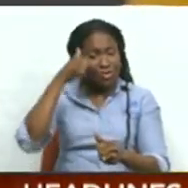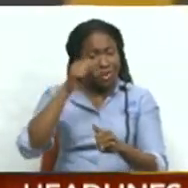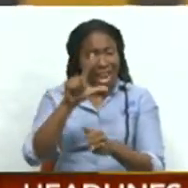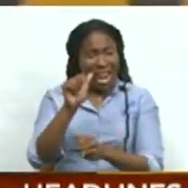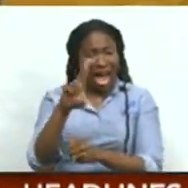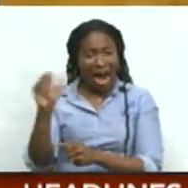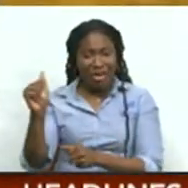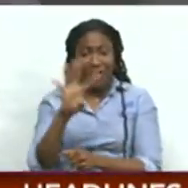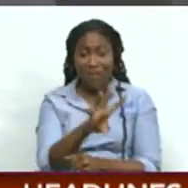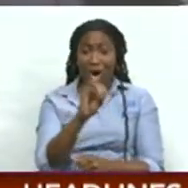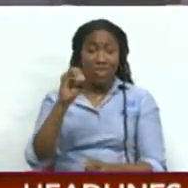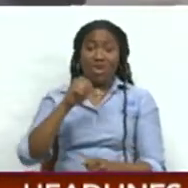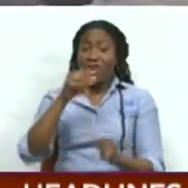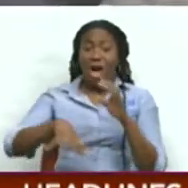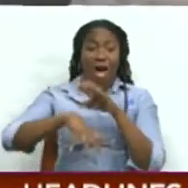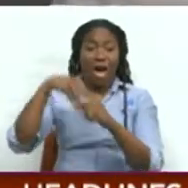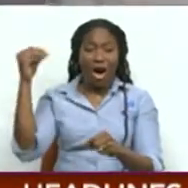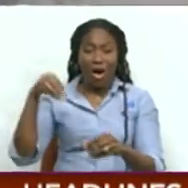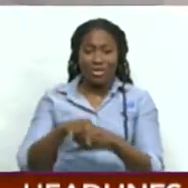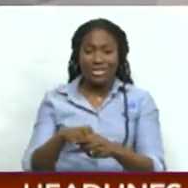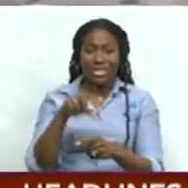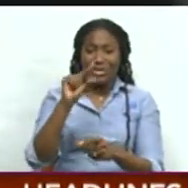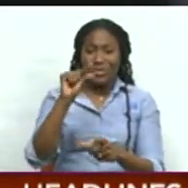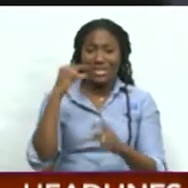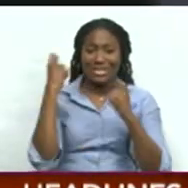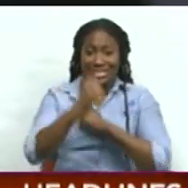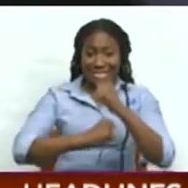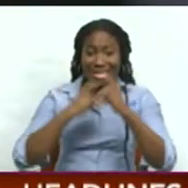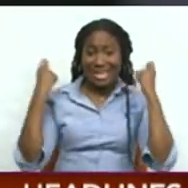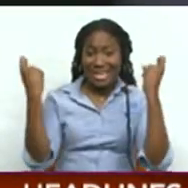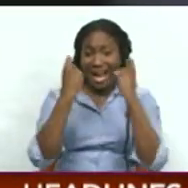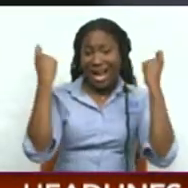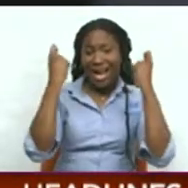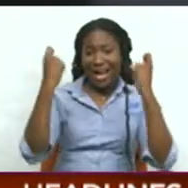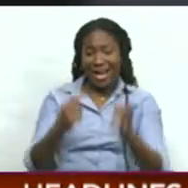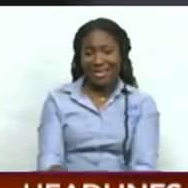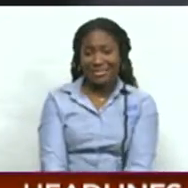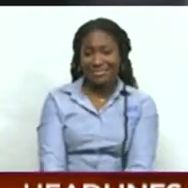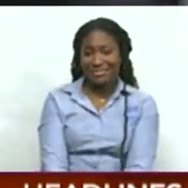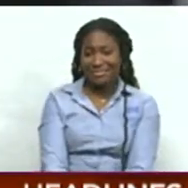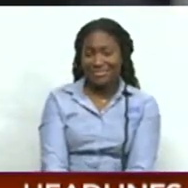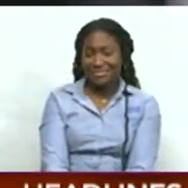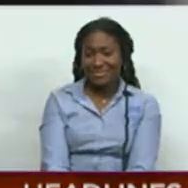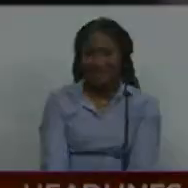not out on the 20th anniversary of his epic knock.